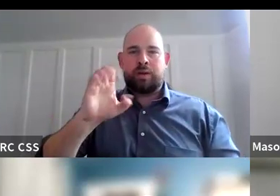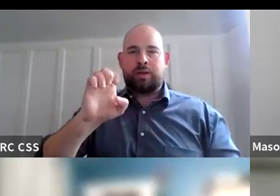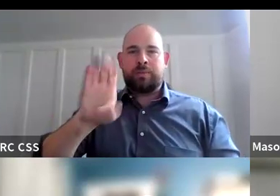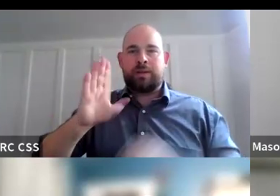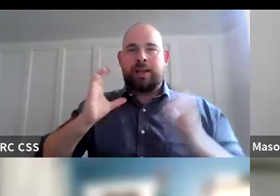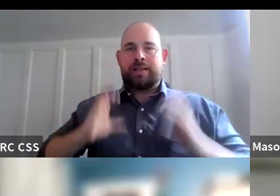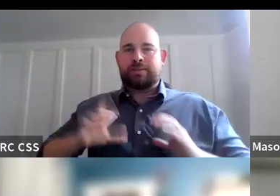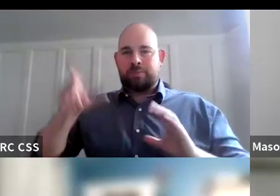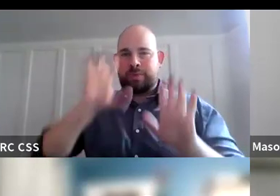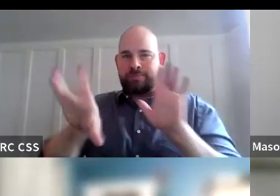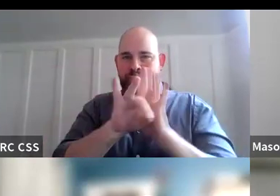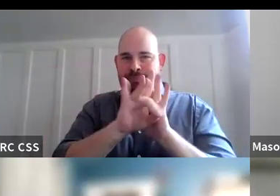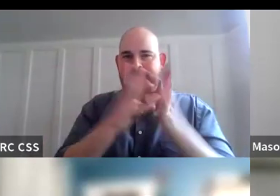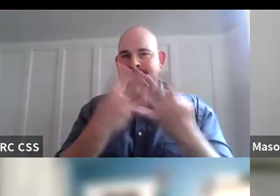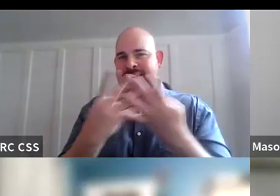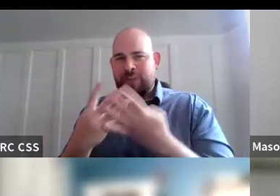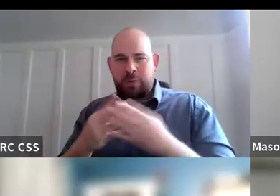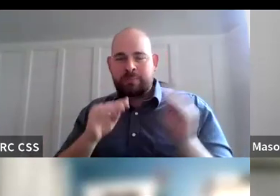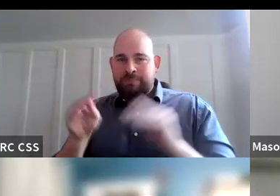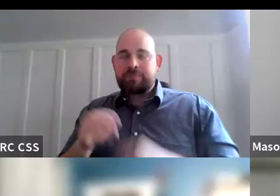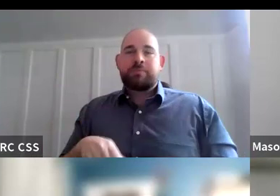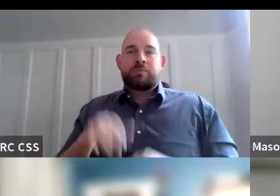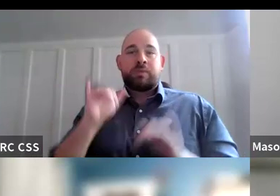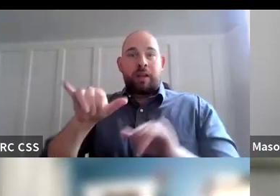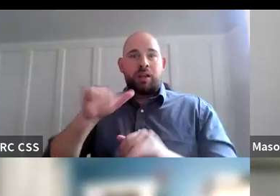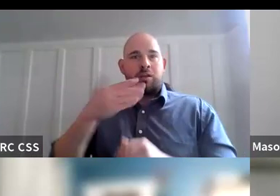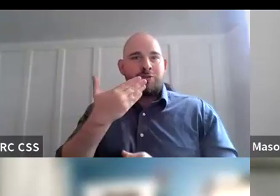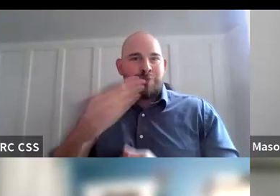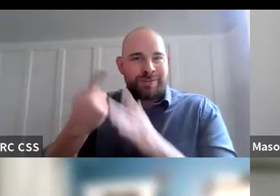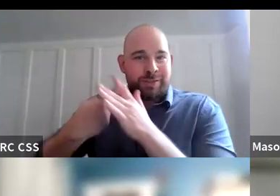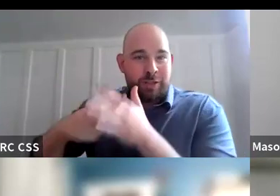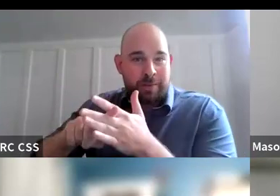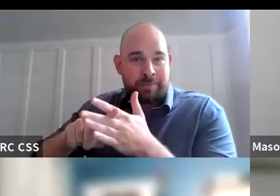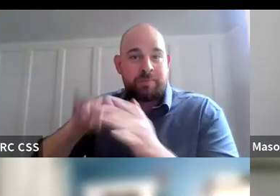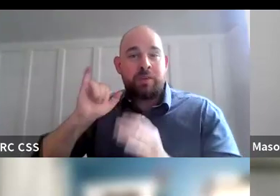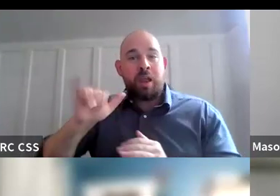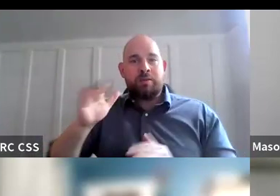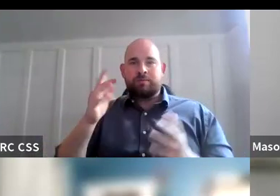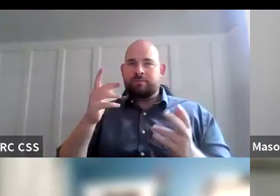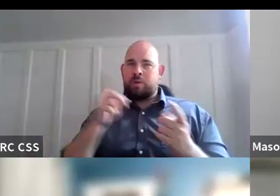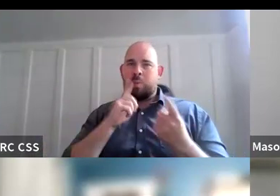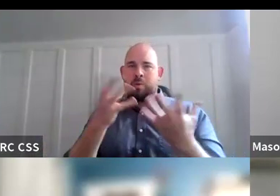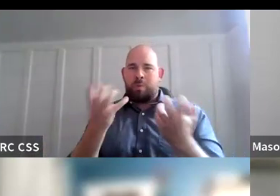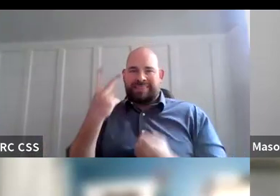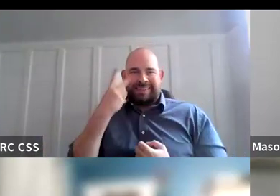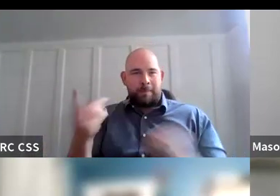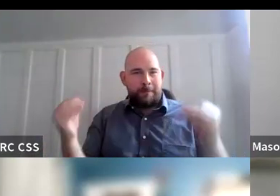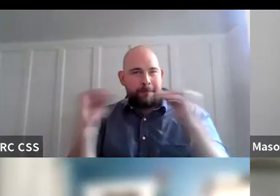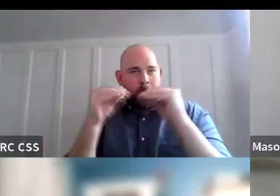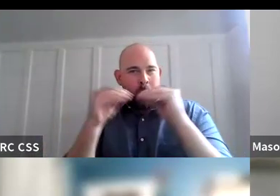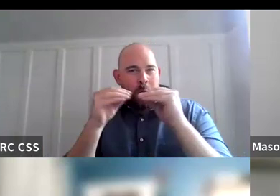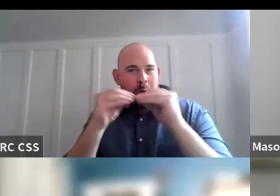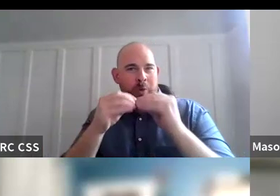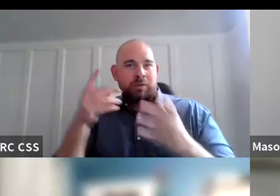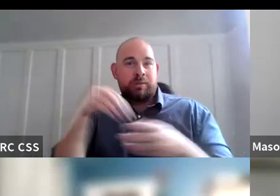need that accessibility, and the RCEB clients that, and they screened specifically to find people that were a good fit for that. And I guess,